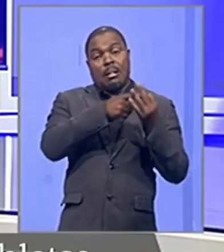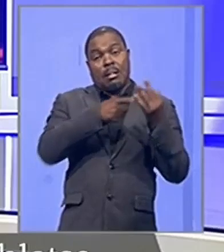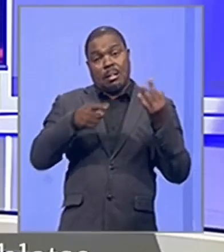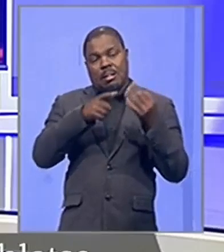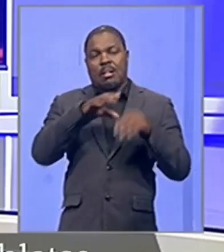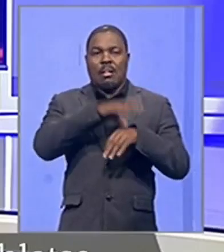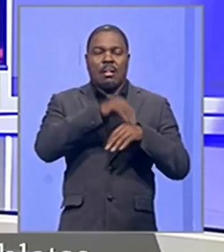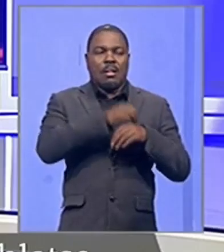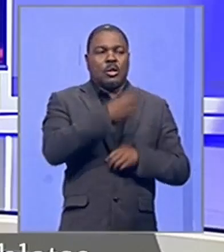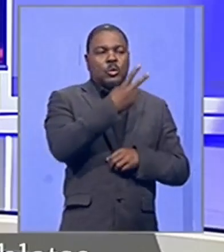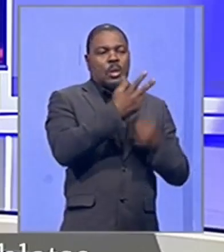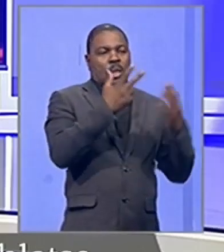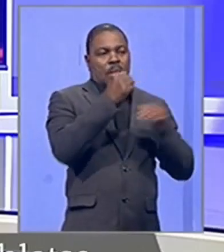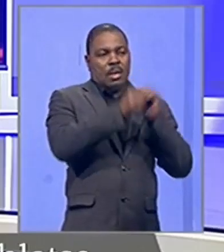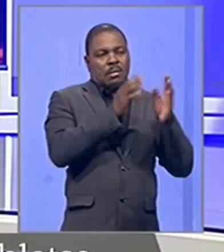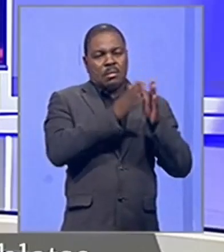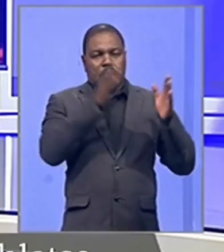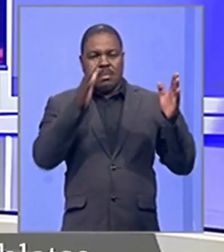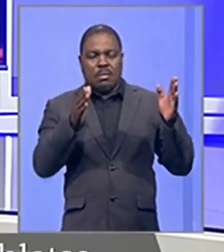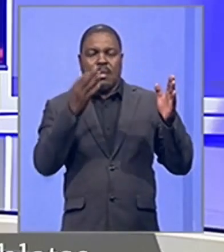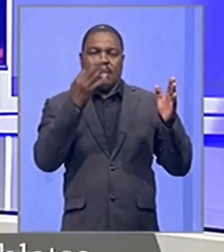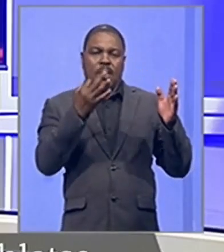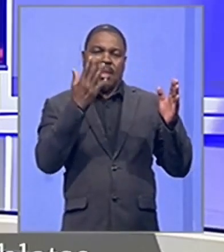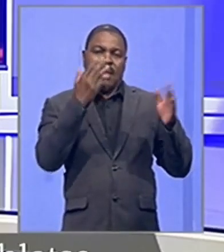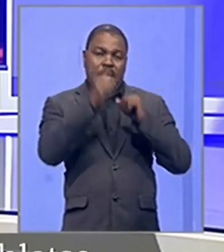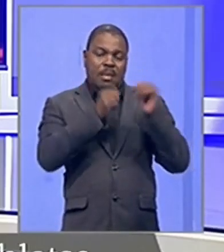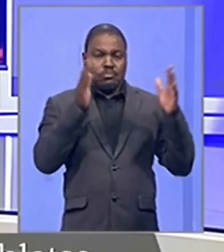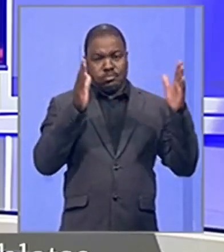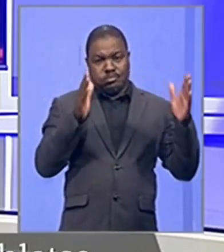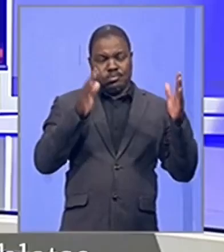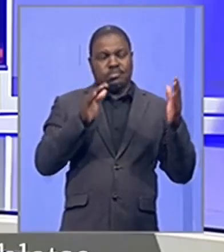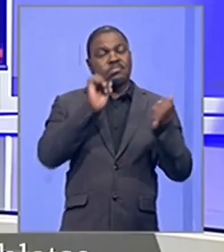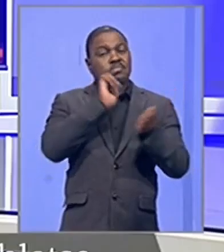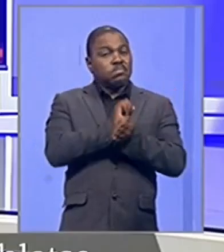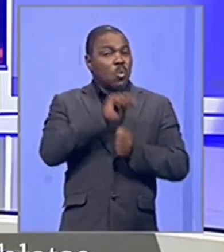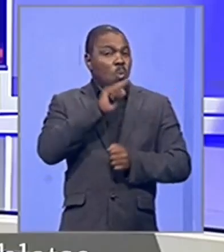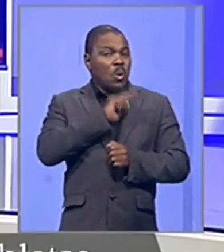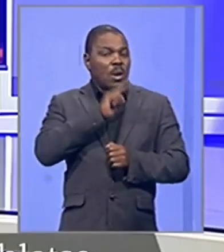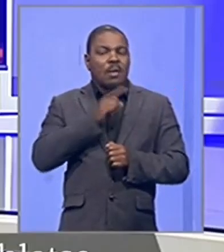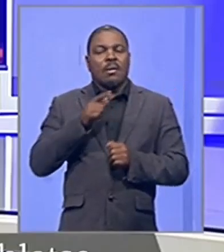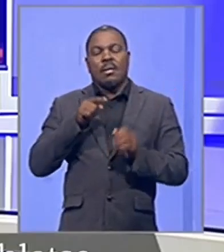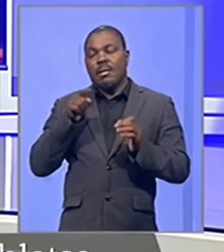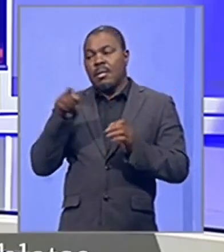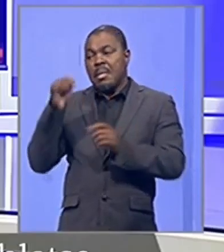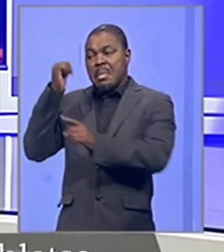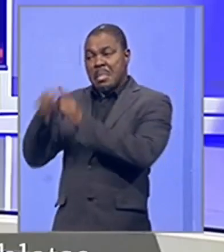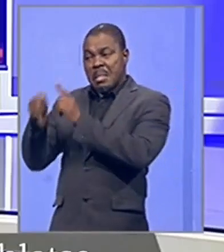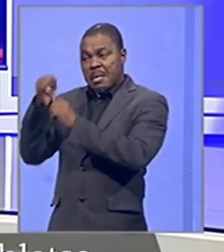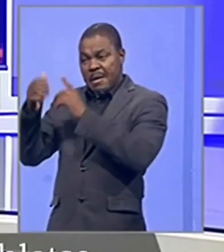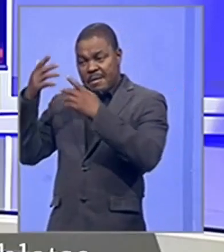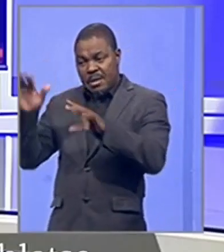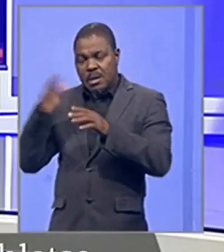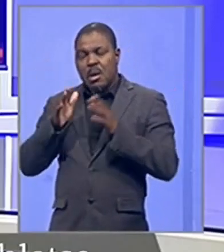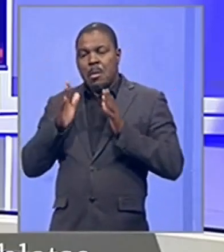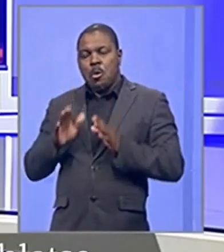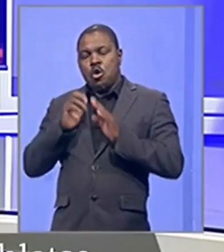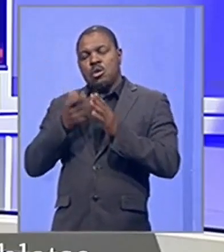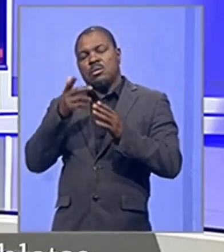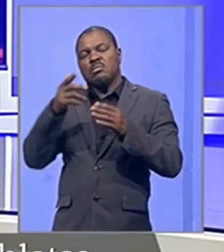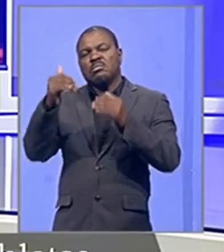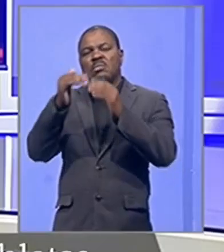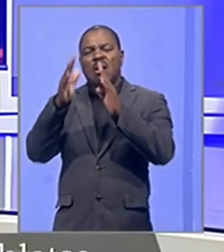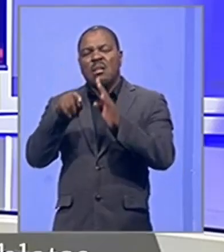ga 28 le 39 ba latofatšwa ka go lahla ditopo tša batswasehlabelo ka